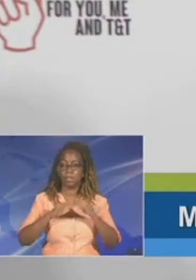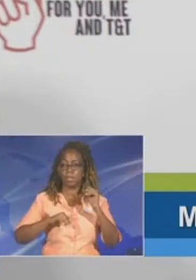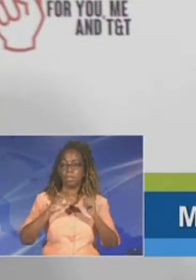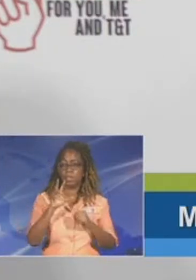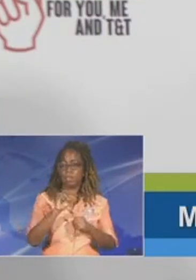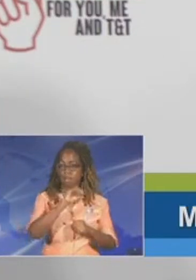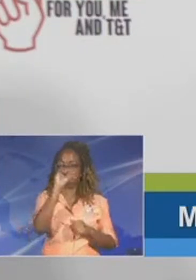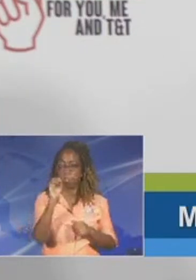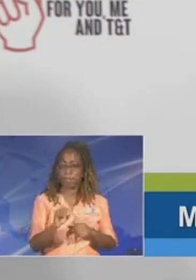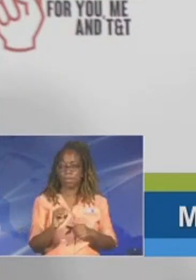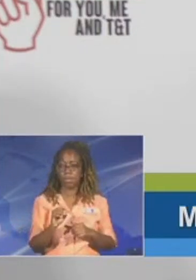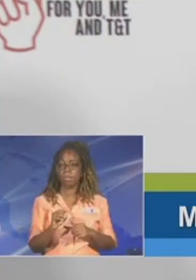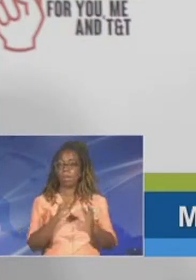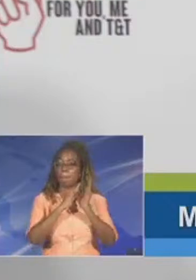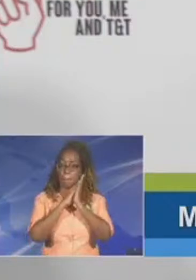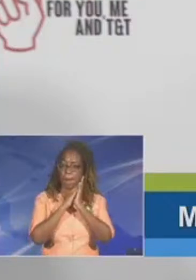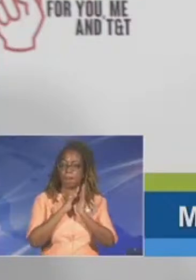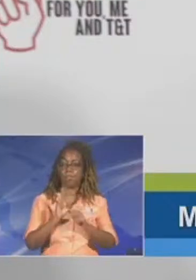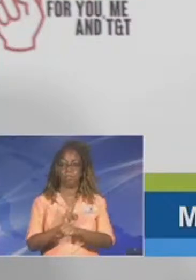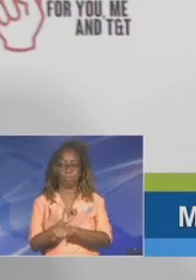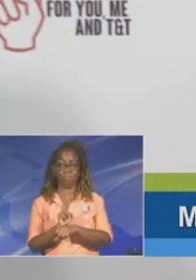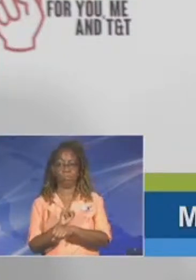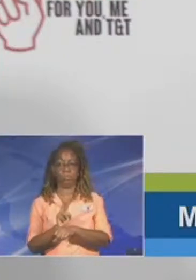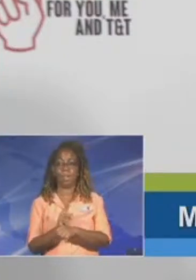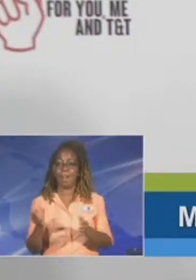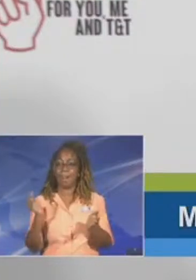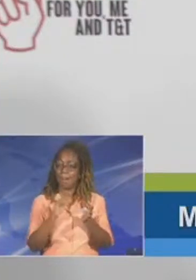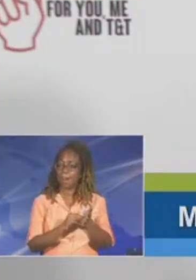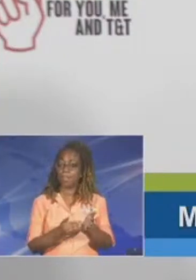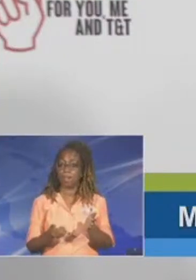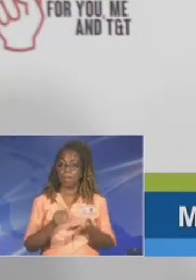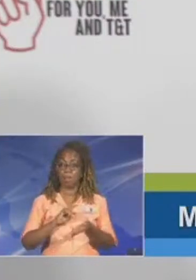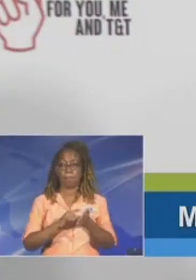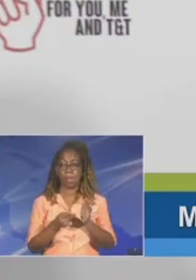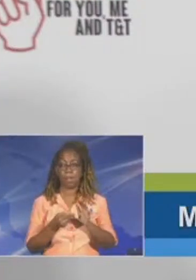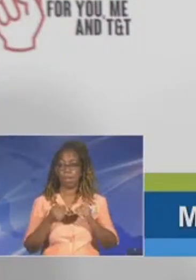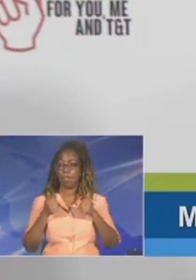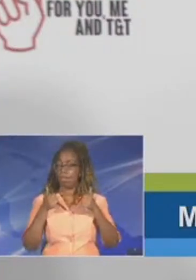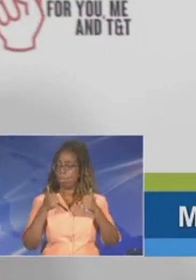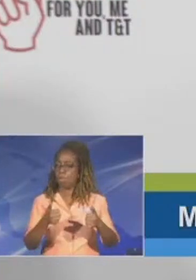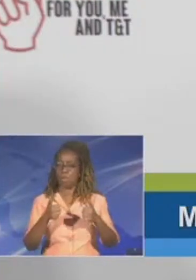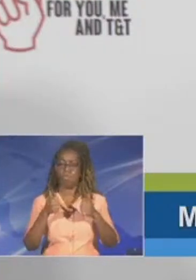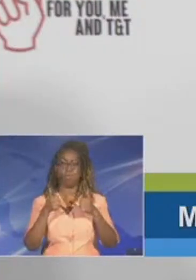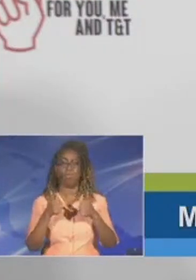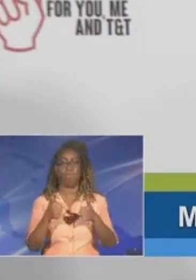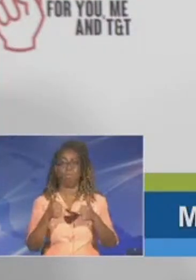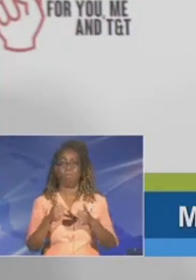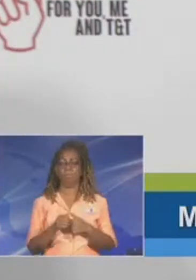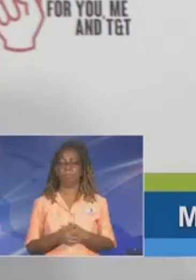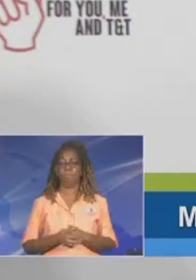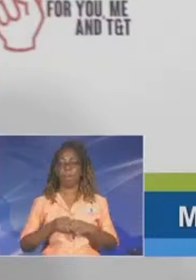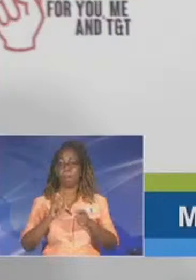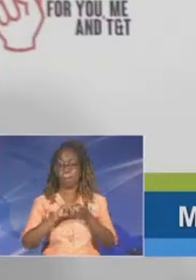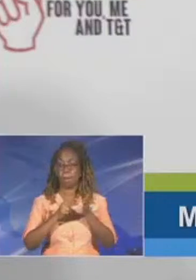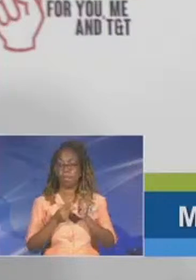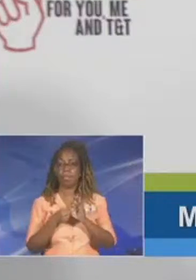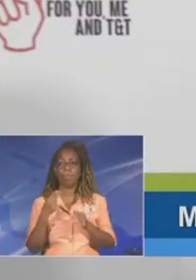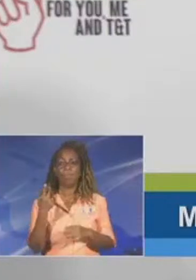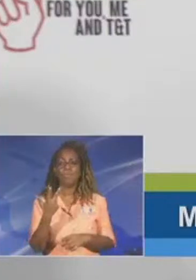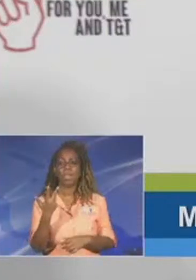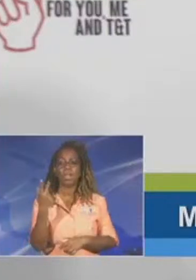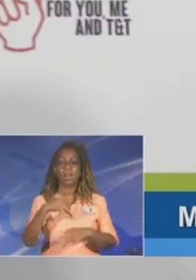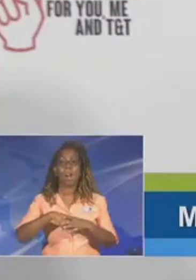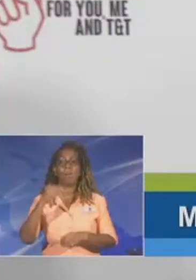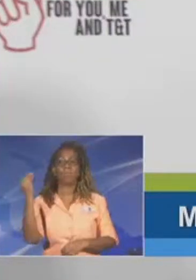occupancy levels. Again, this is a positive trend, and it's very promising because it means that only 3 out of